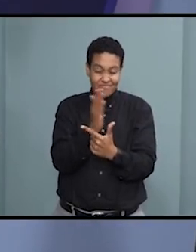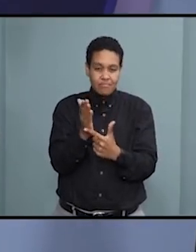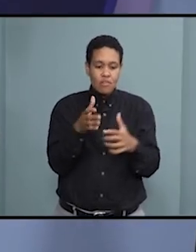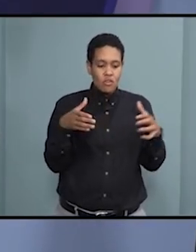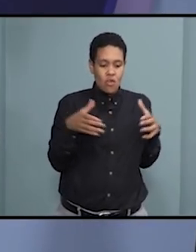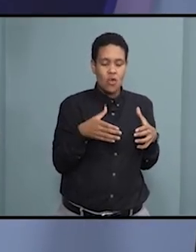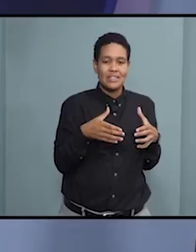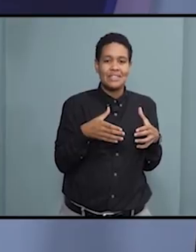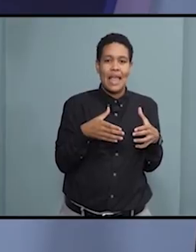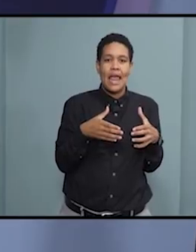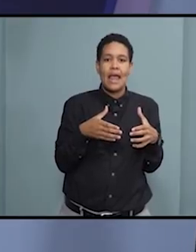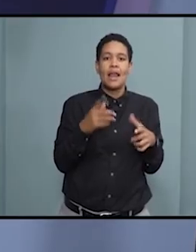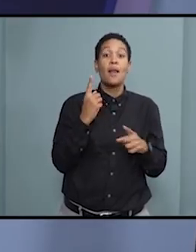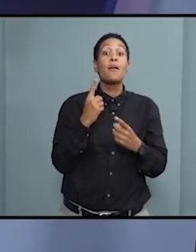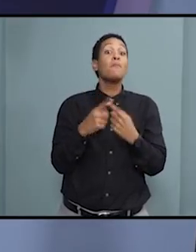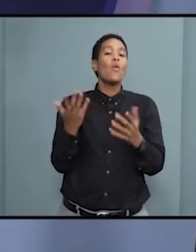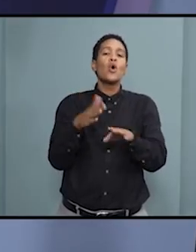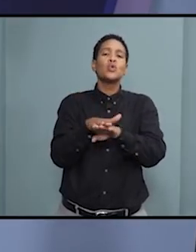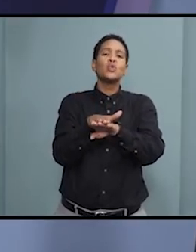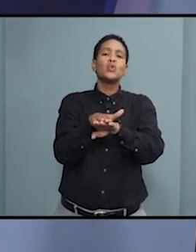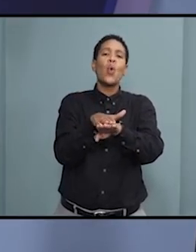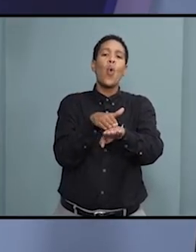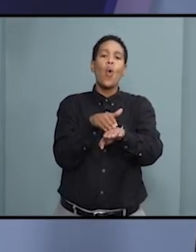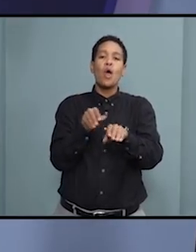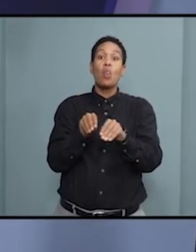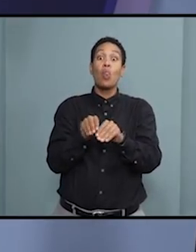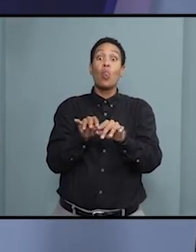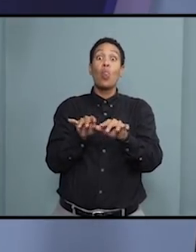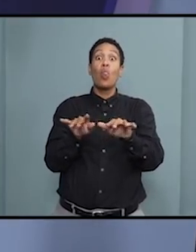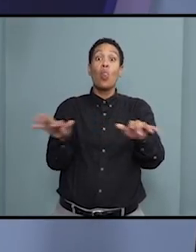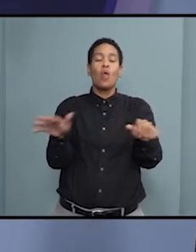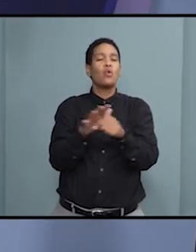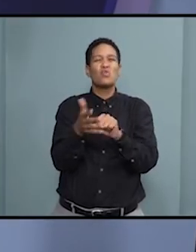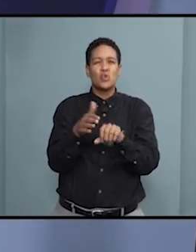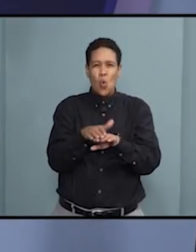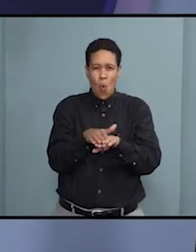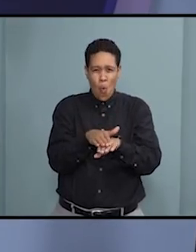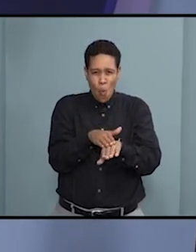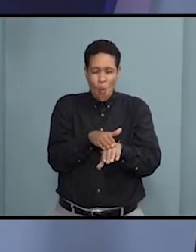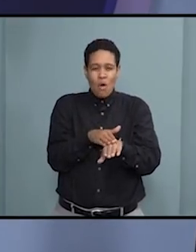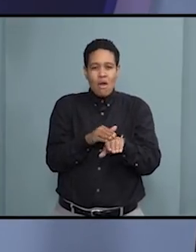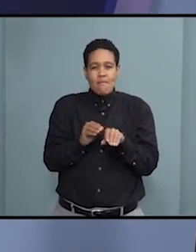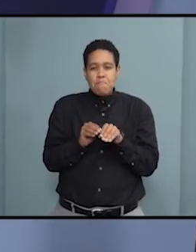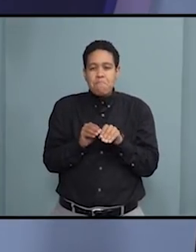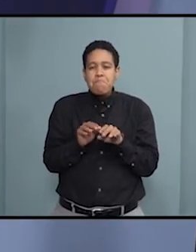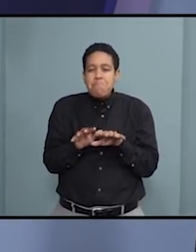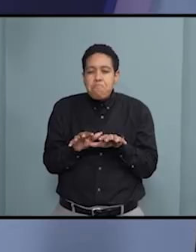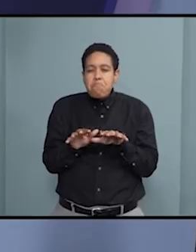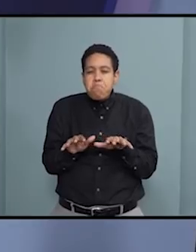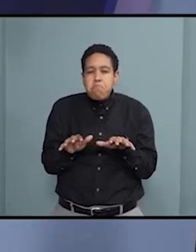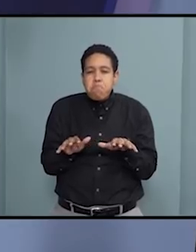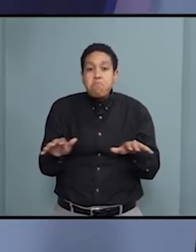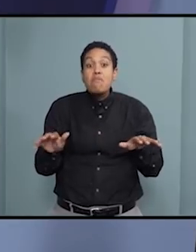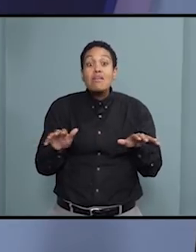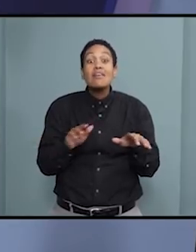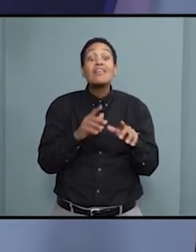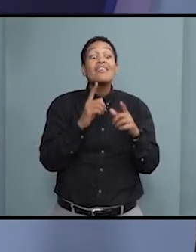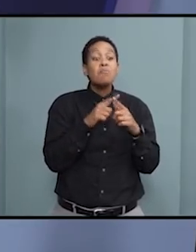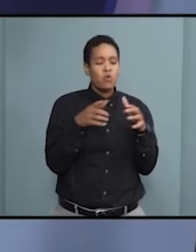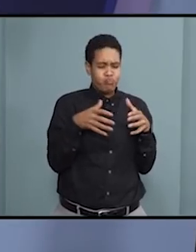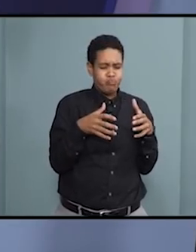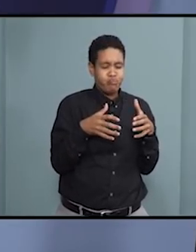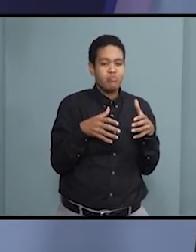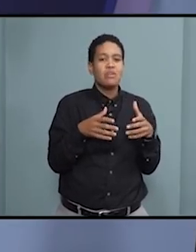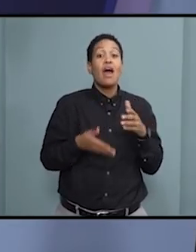contain and slow down the spread of the disease while allowing businesses to operate